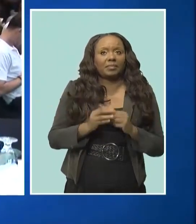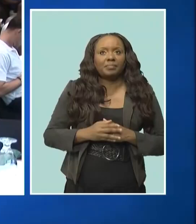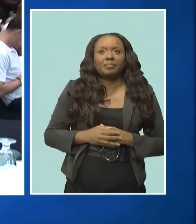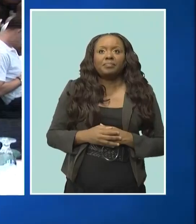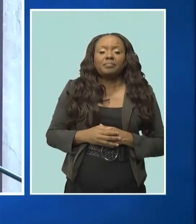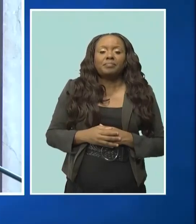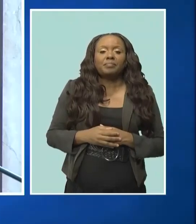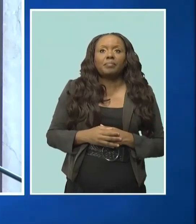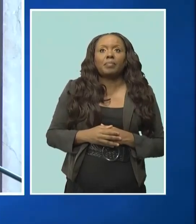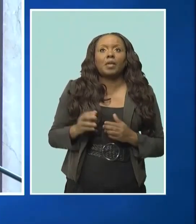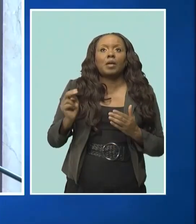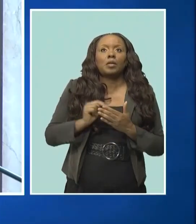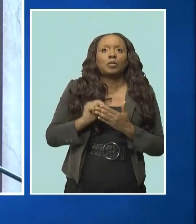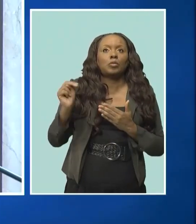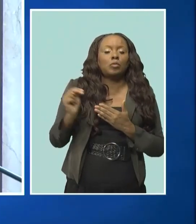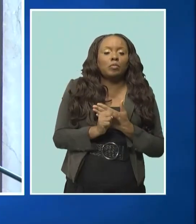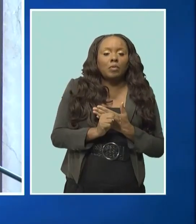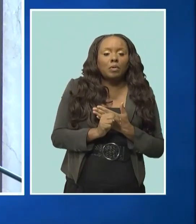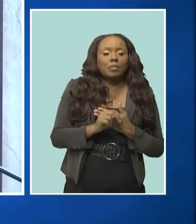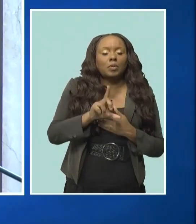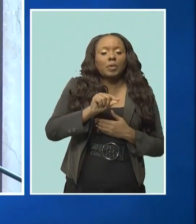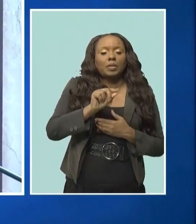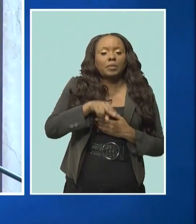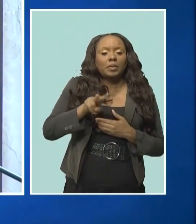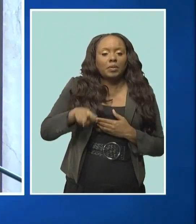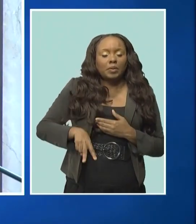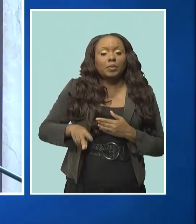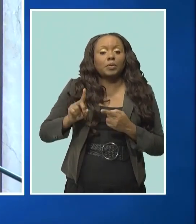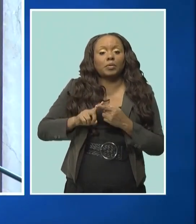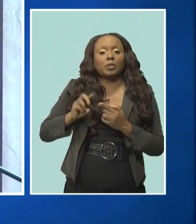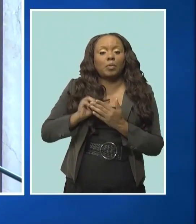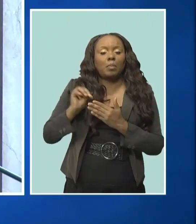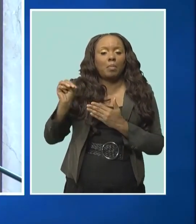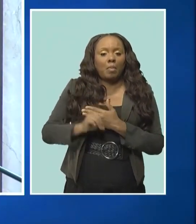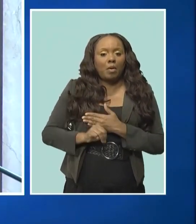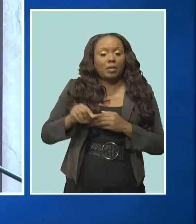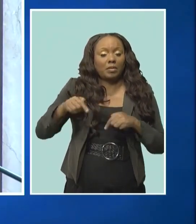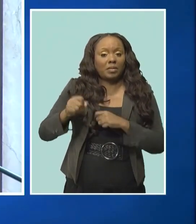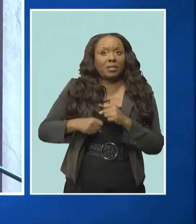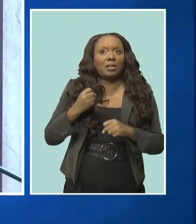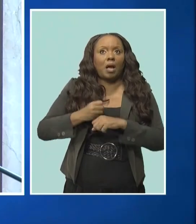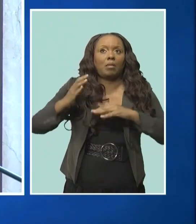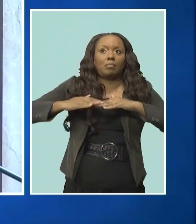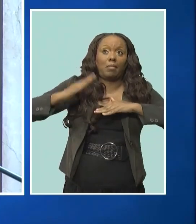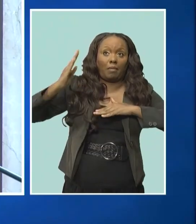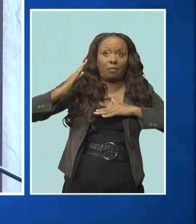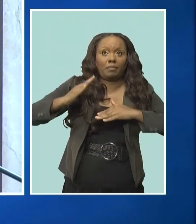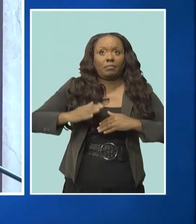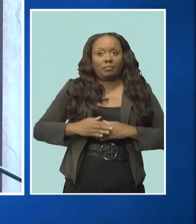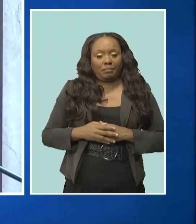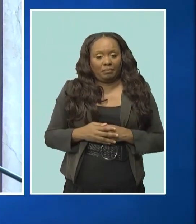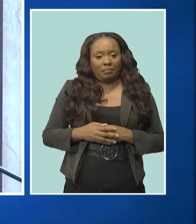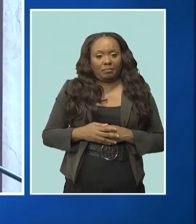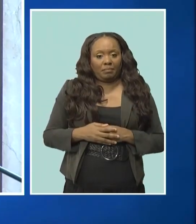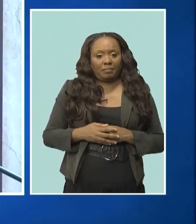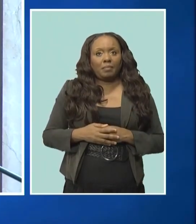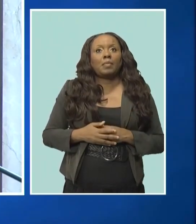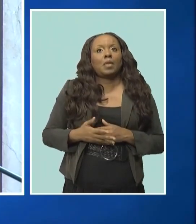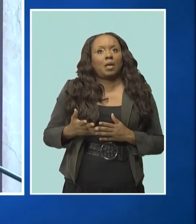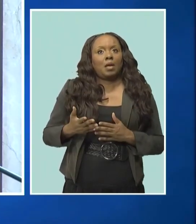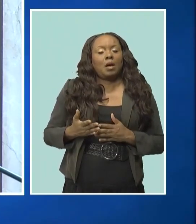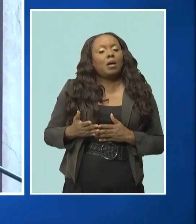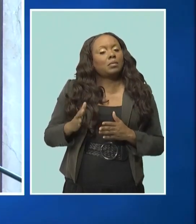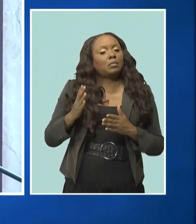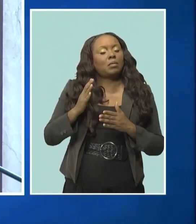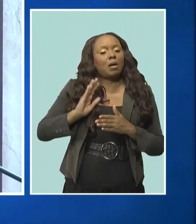Occupancies from November 2022 to March 23 were even above our 2019 levels. ADR and revenue per available